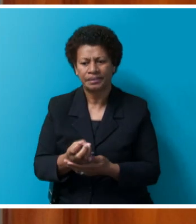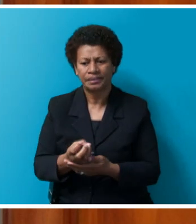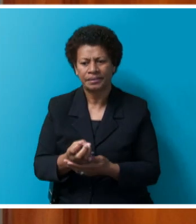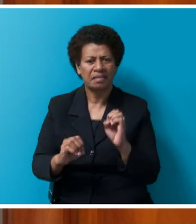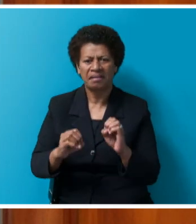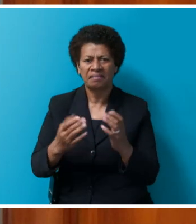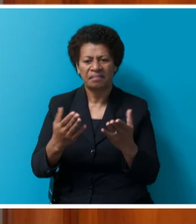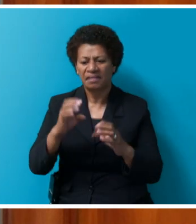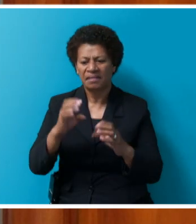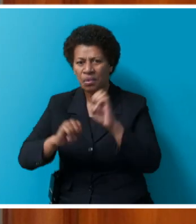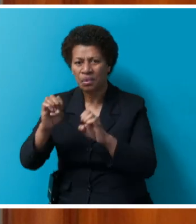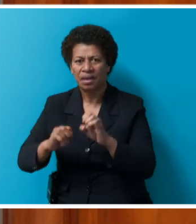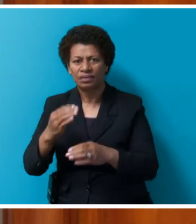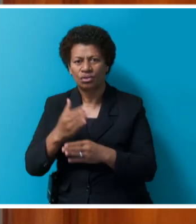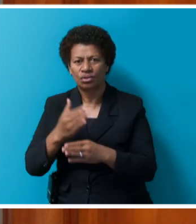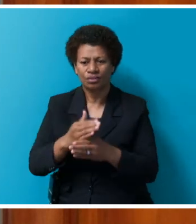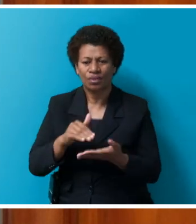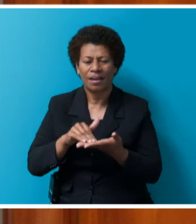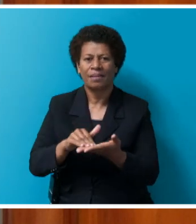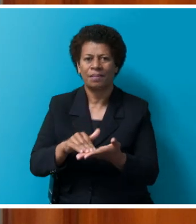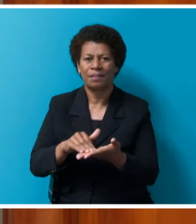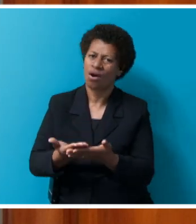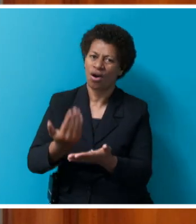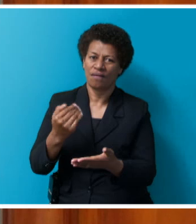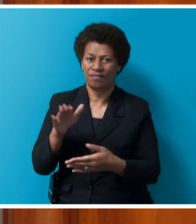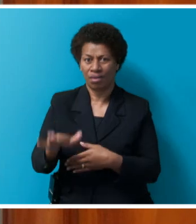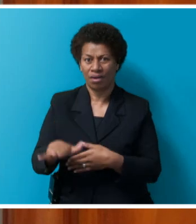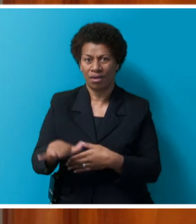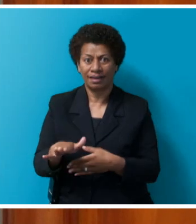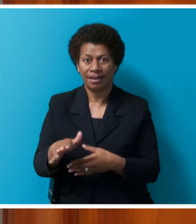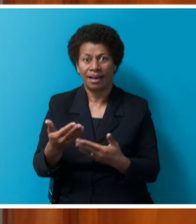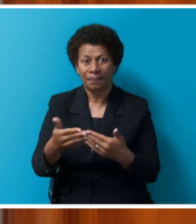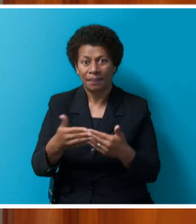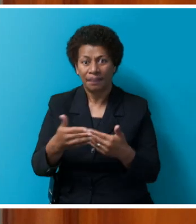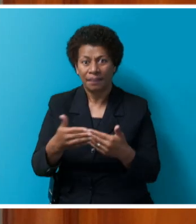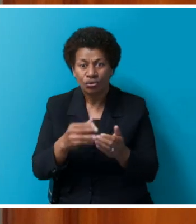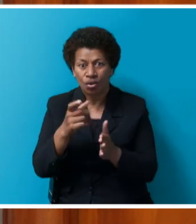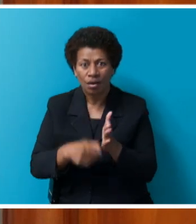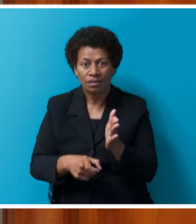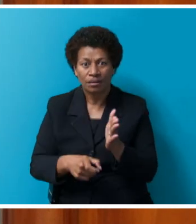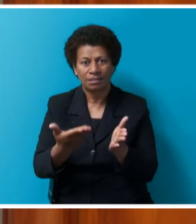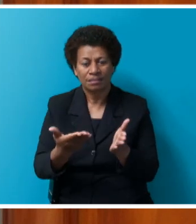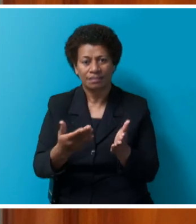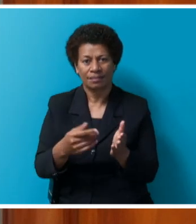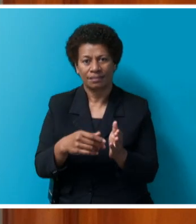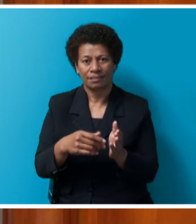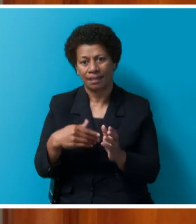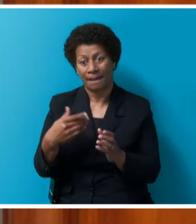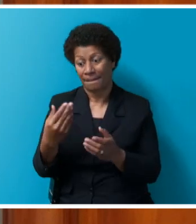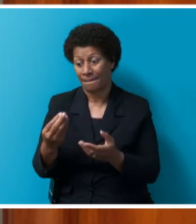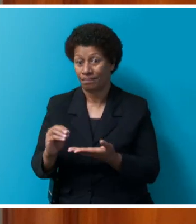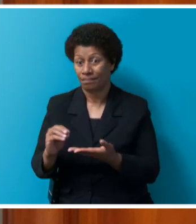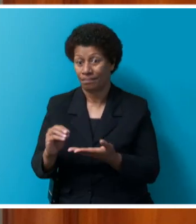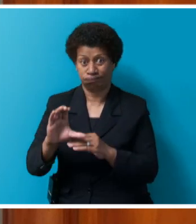exercise. All of this to help alleviate poverty and manage the cost of living. We increased the minimum wage within the first 2 years of coming